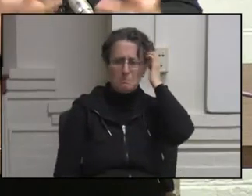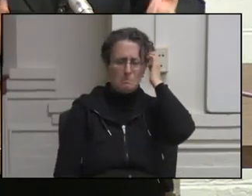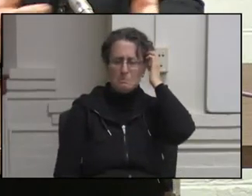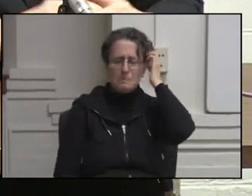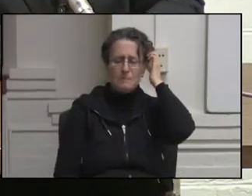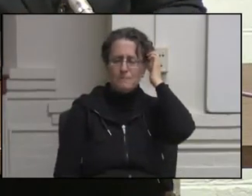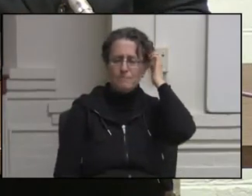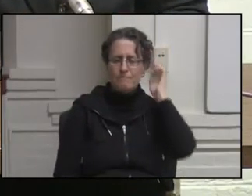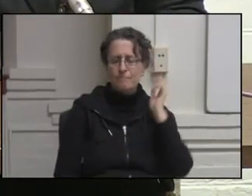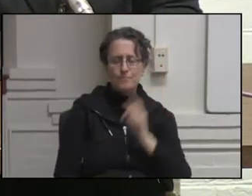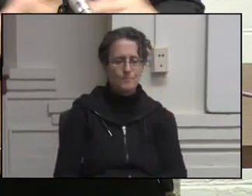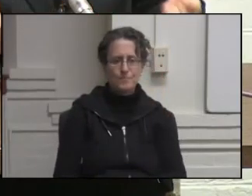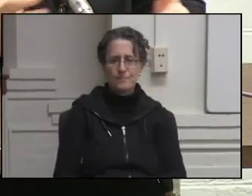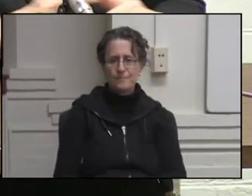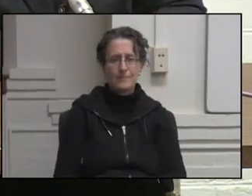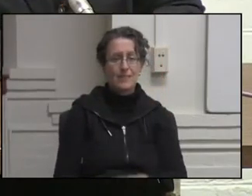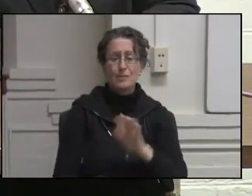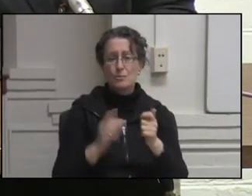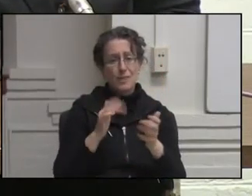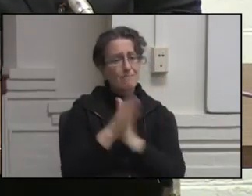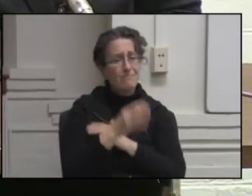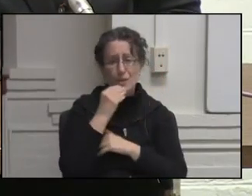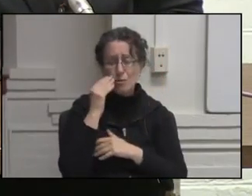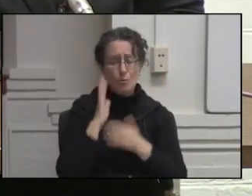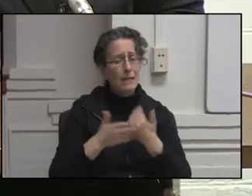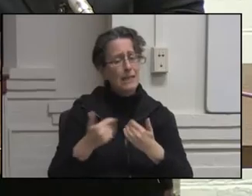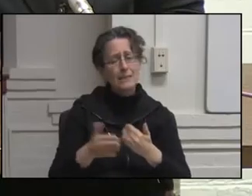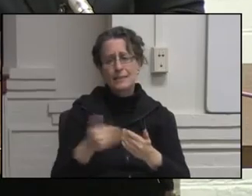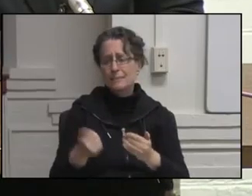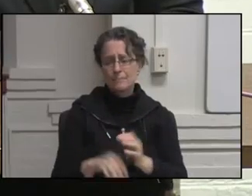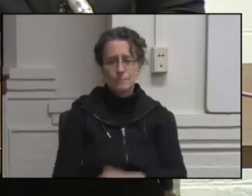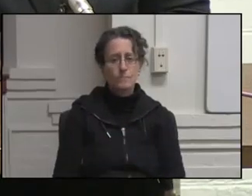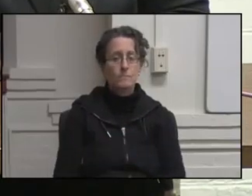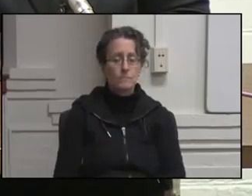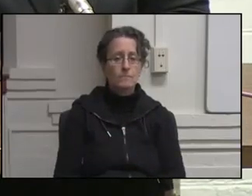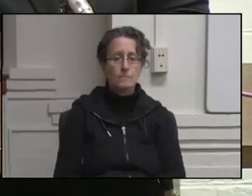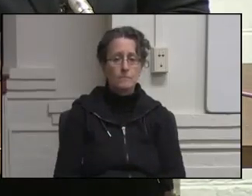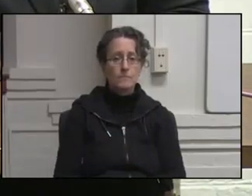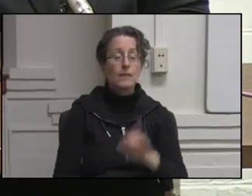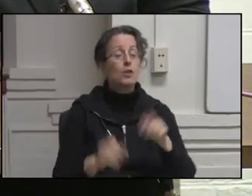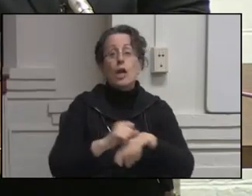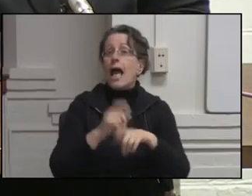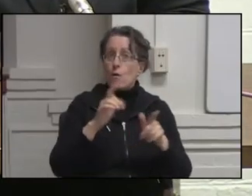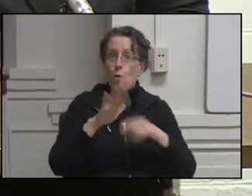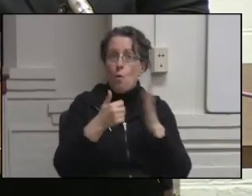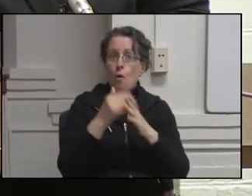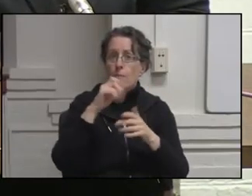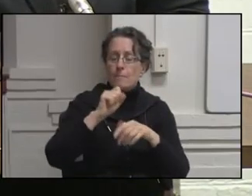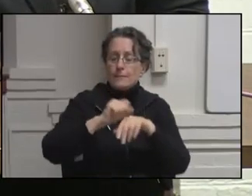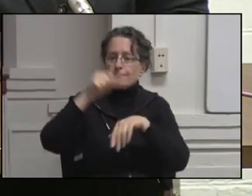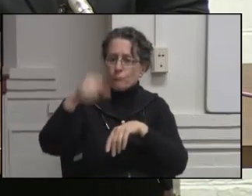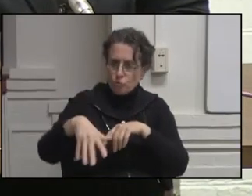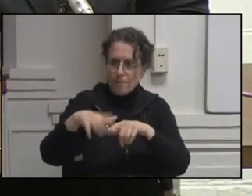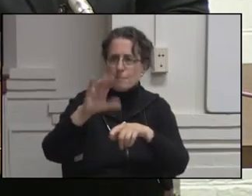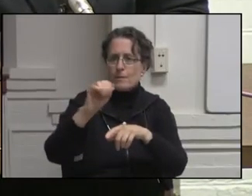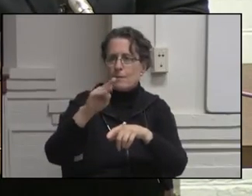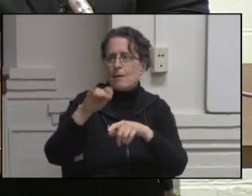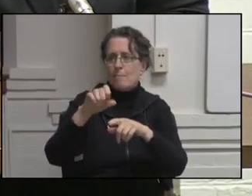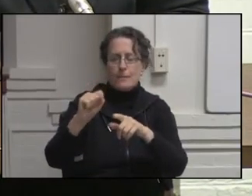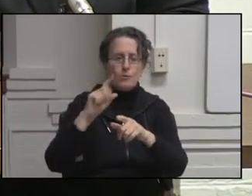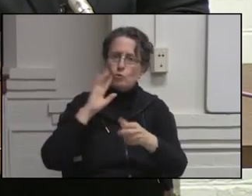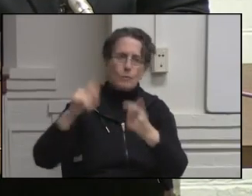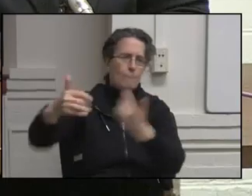be able to leave for your home real quickly. And those stops will be at the Common. There'll always be the buses circling, and they'll be well-marked